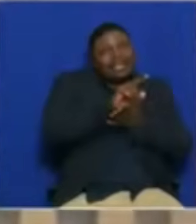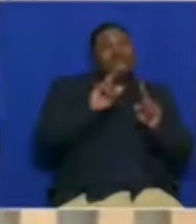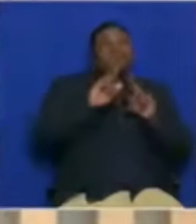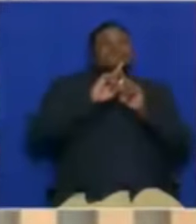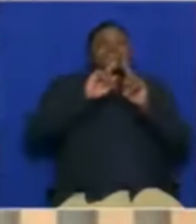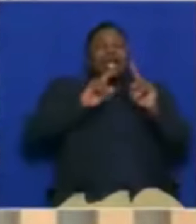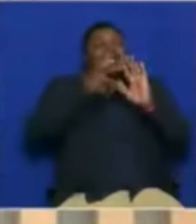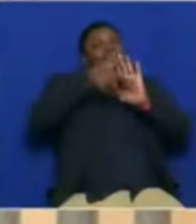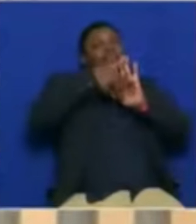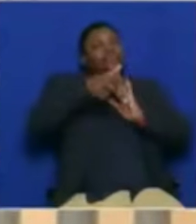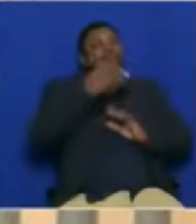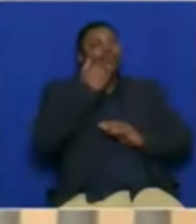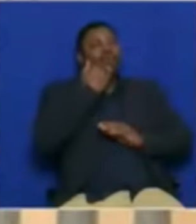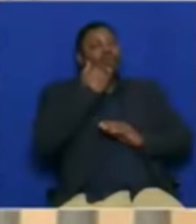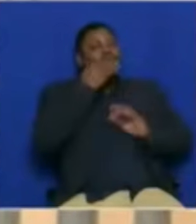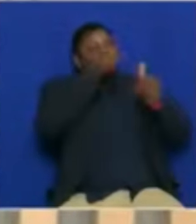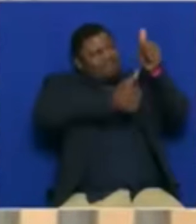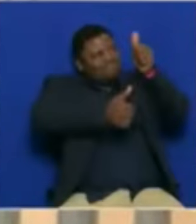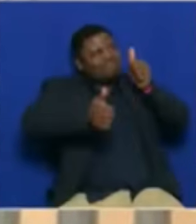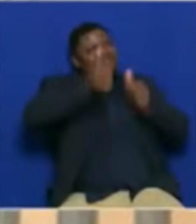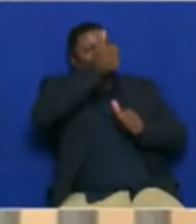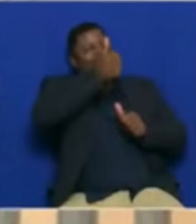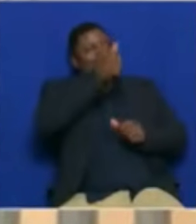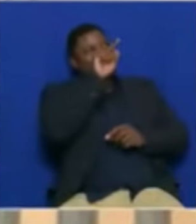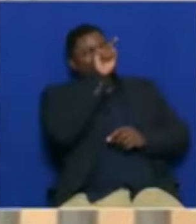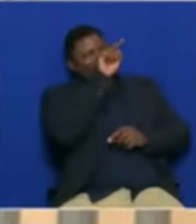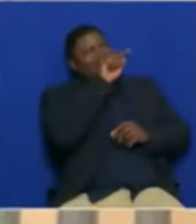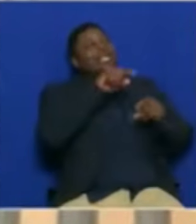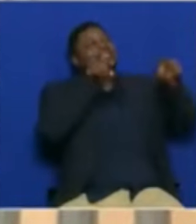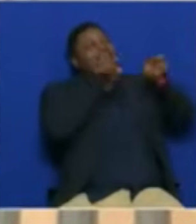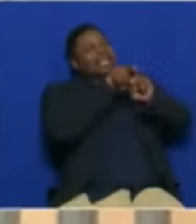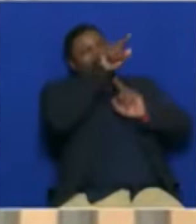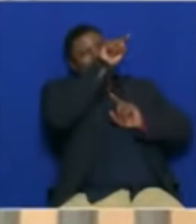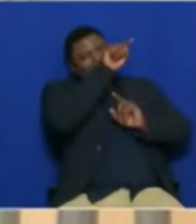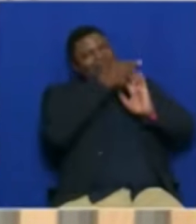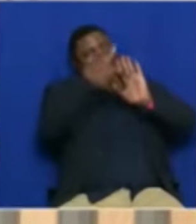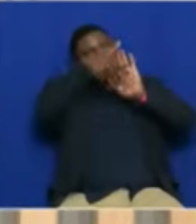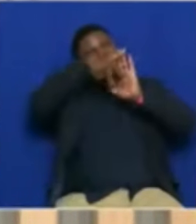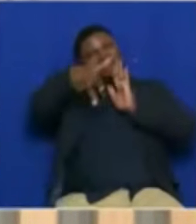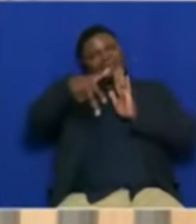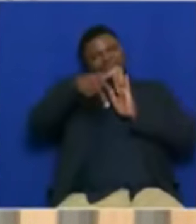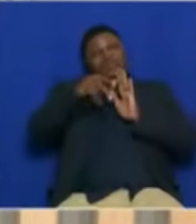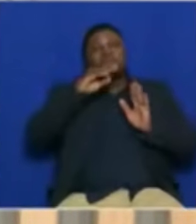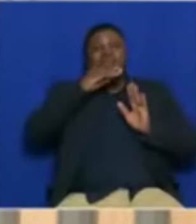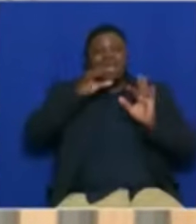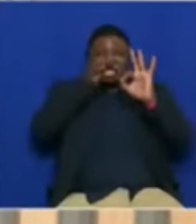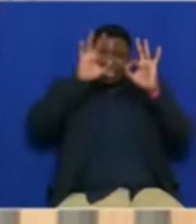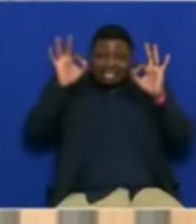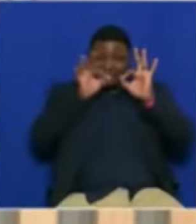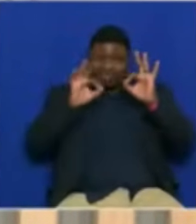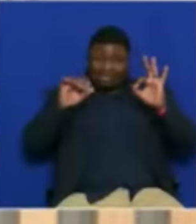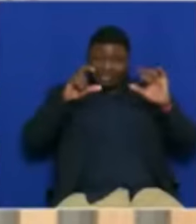was approved. So that statement there is misleading. Will you accept that? In my